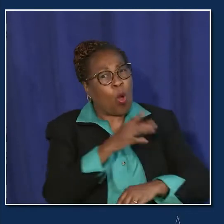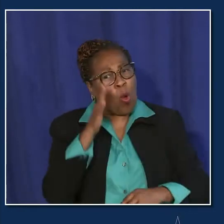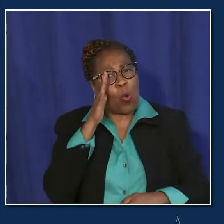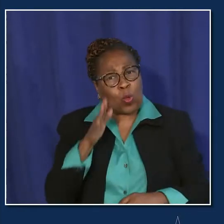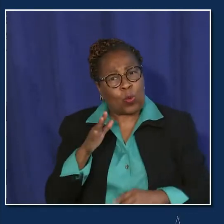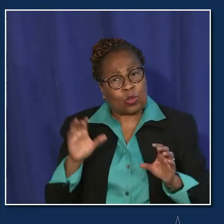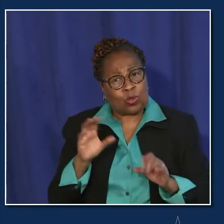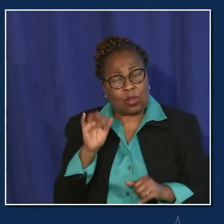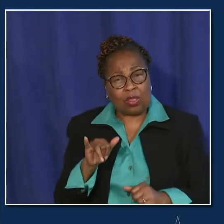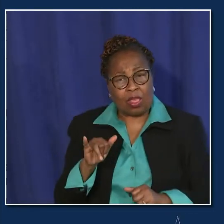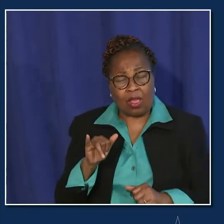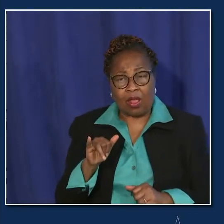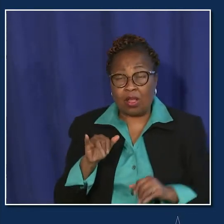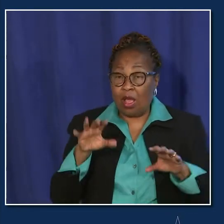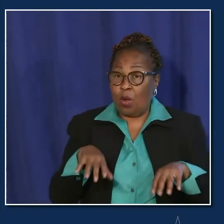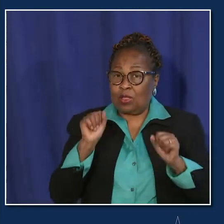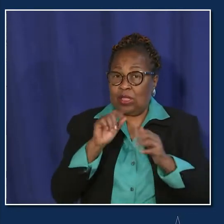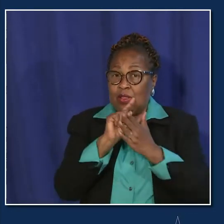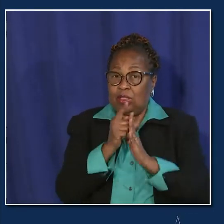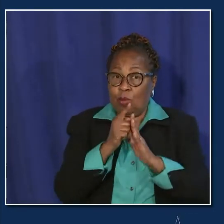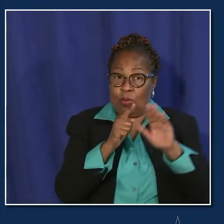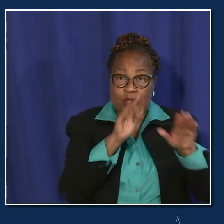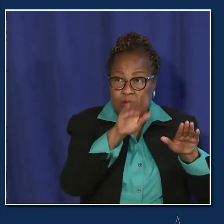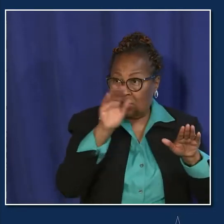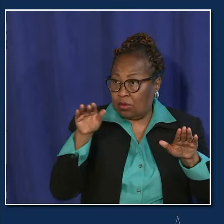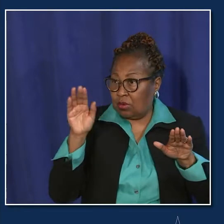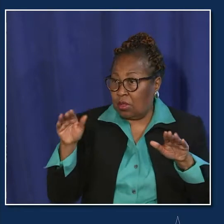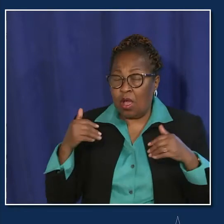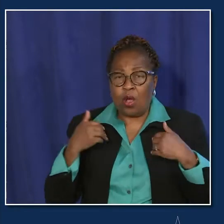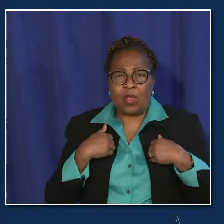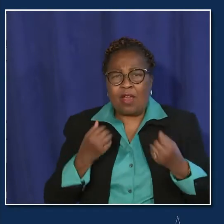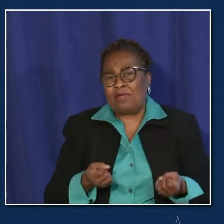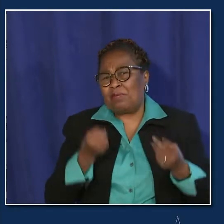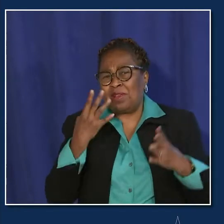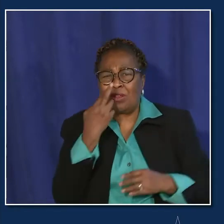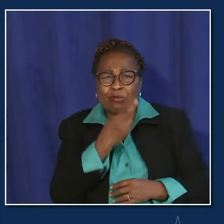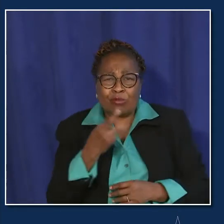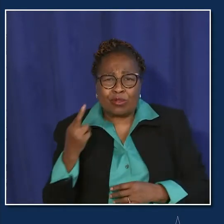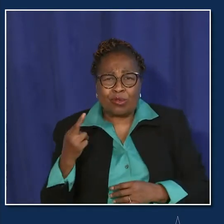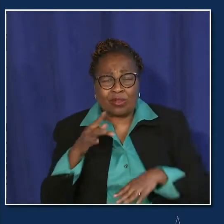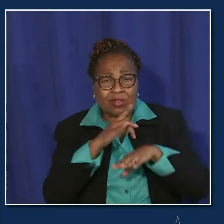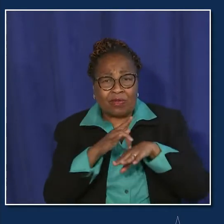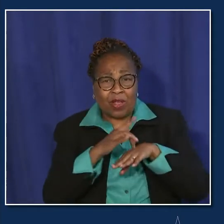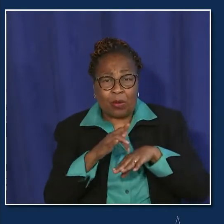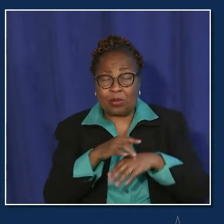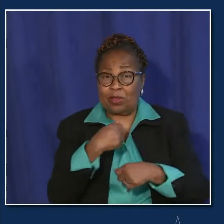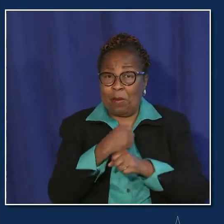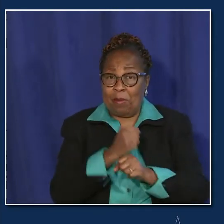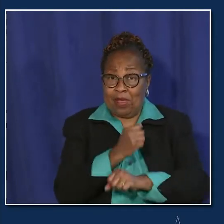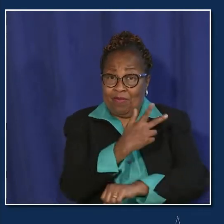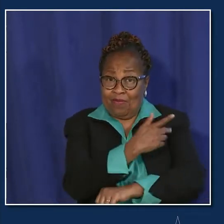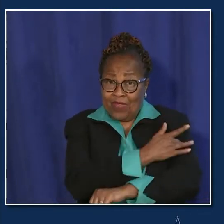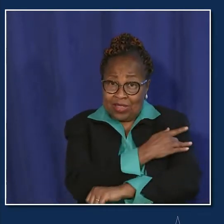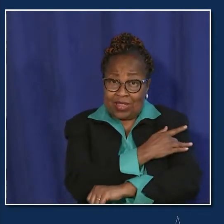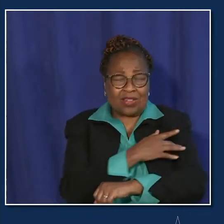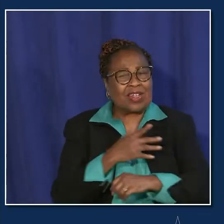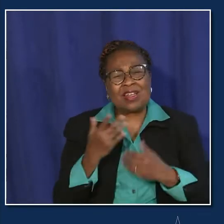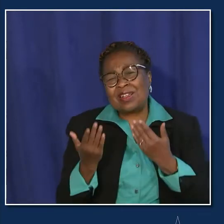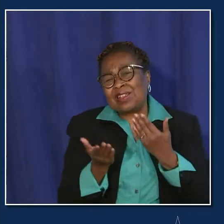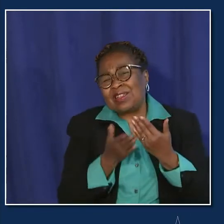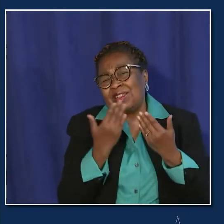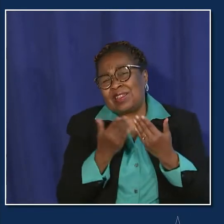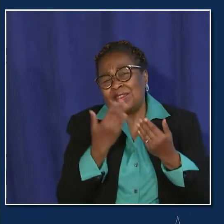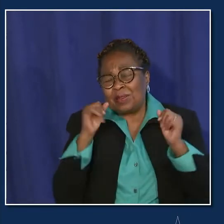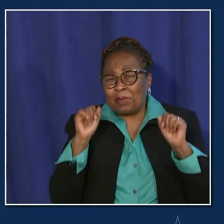you. I want to take this moment to remind folks that we have a number of city resources available that make getting vaccinated as simple and as easy